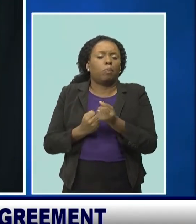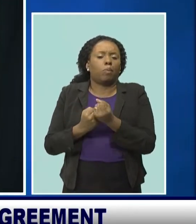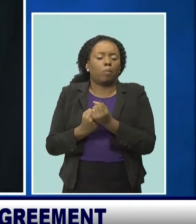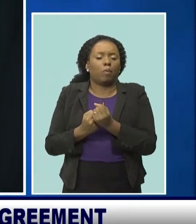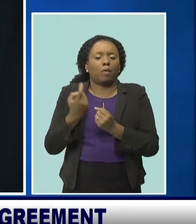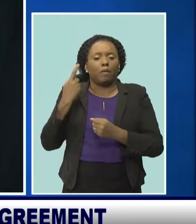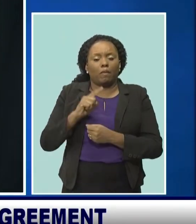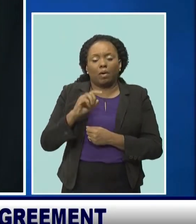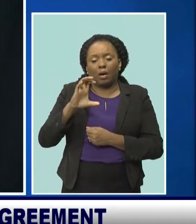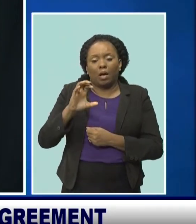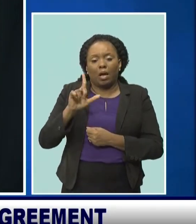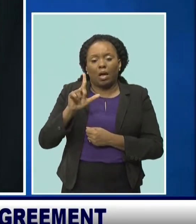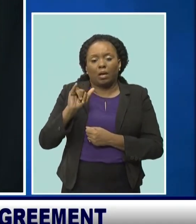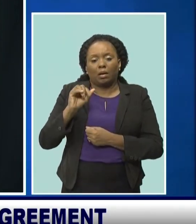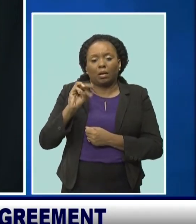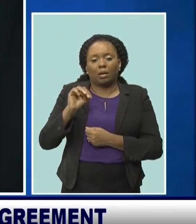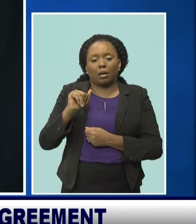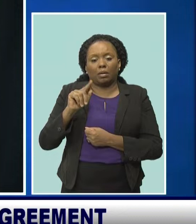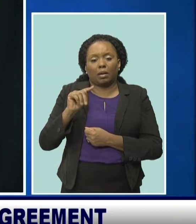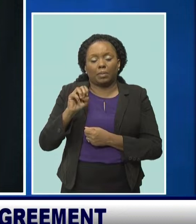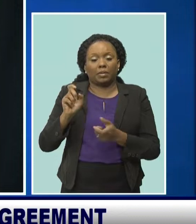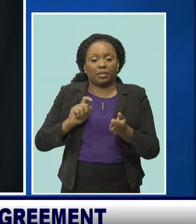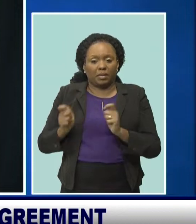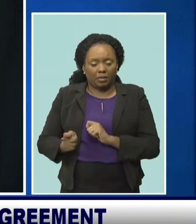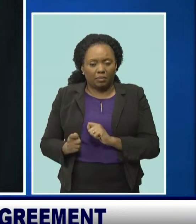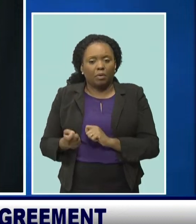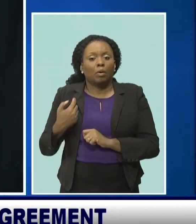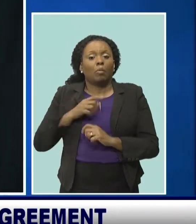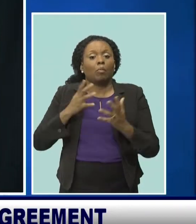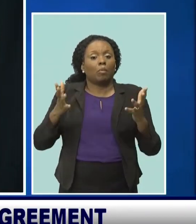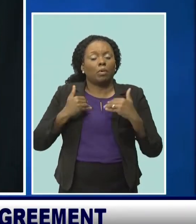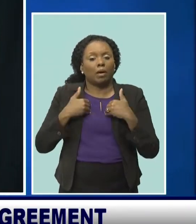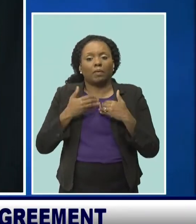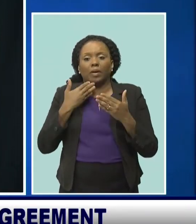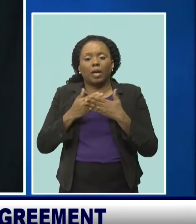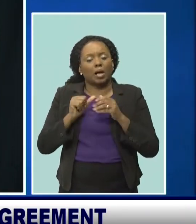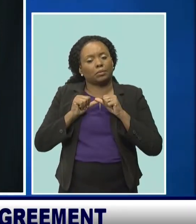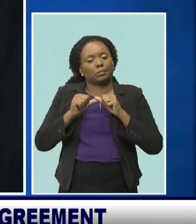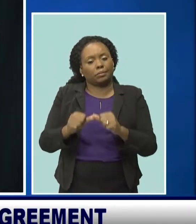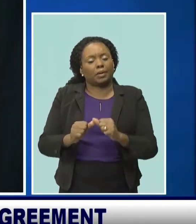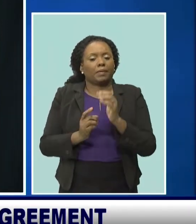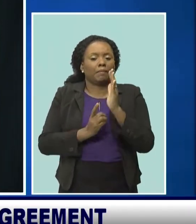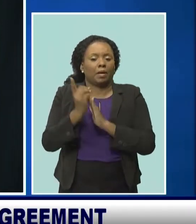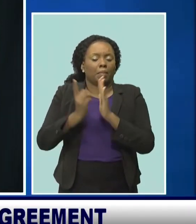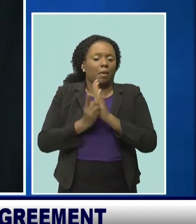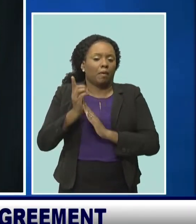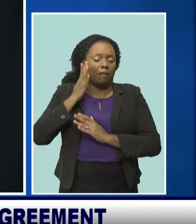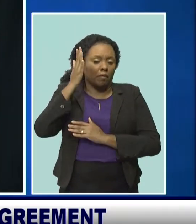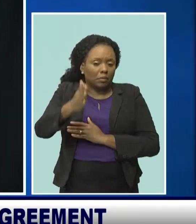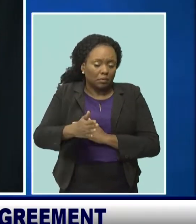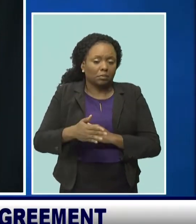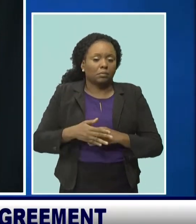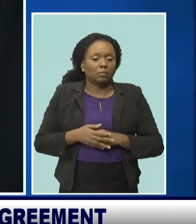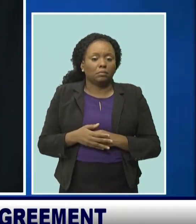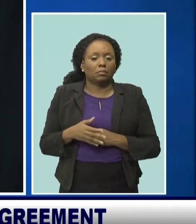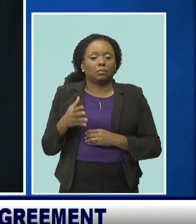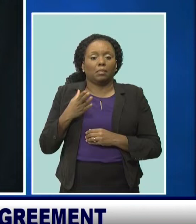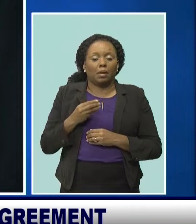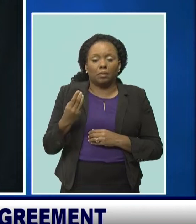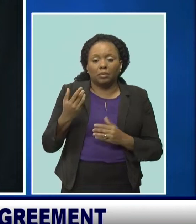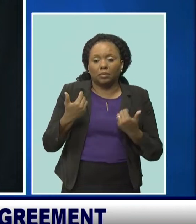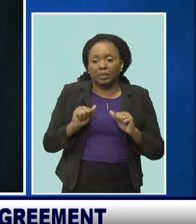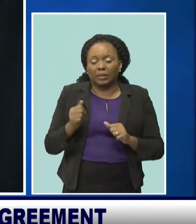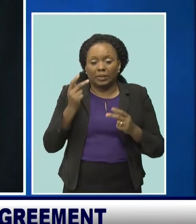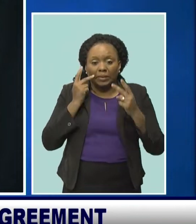a blueprint to achieve a better and more sustainable future for all, we also continue to explore every avenue